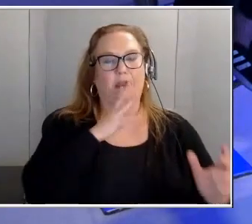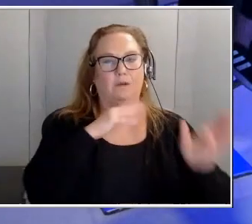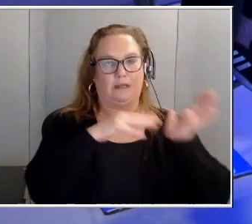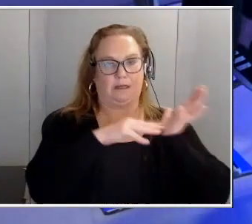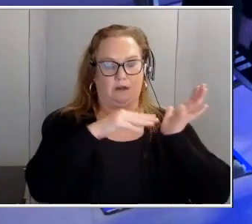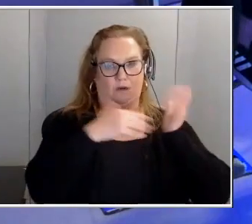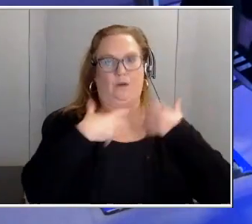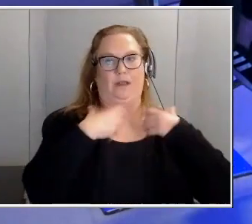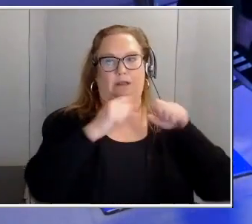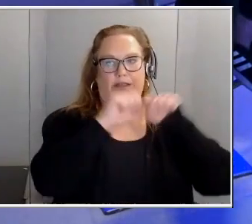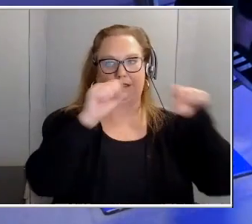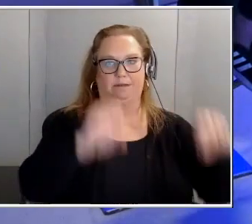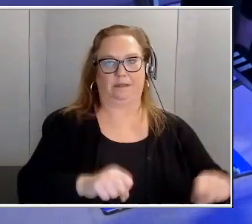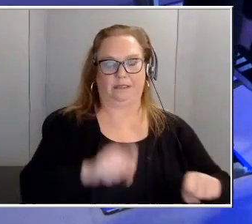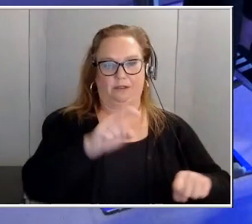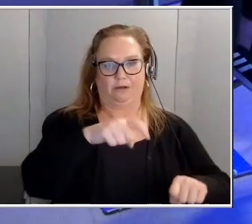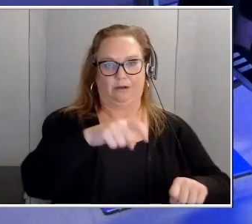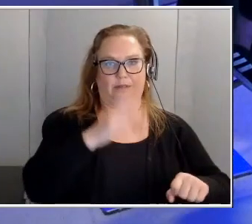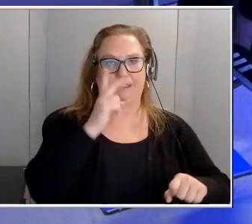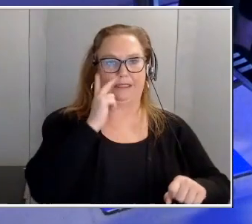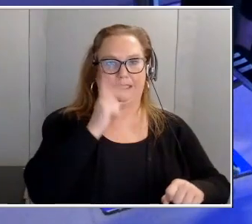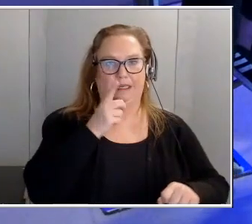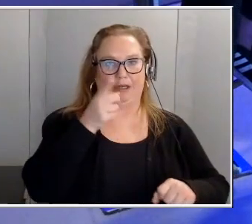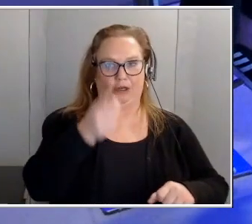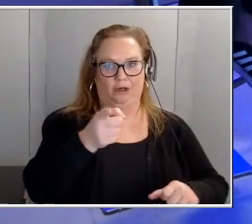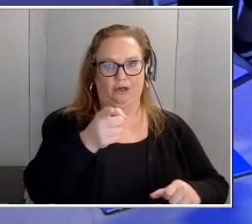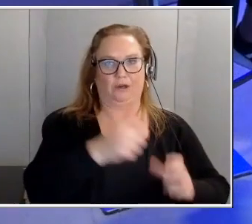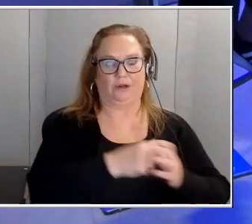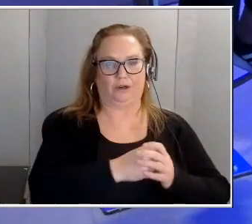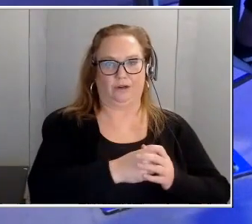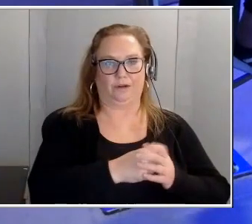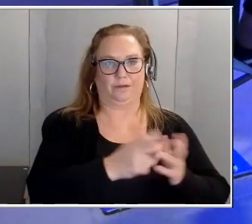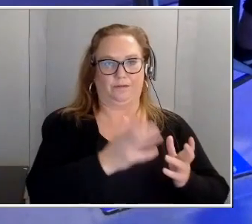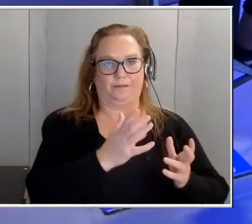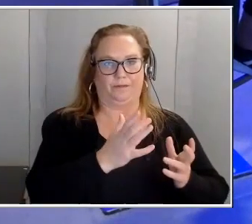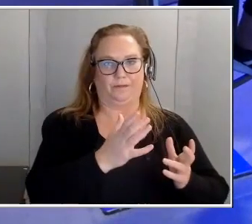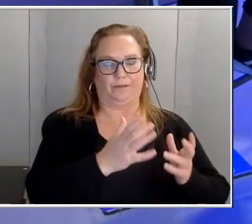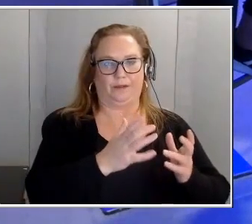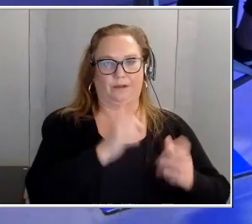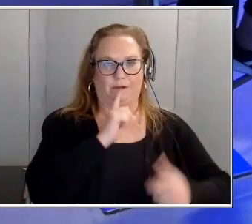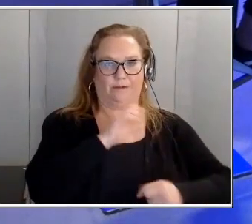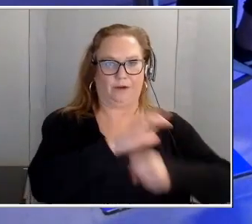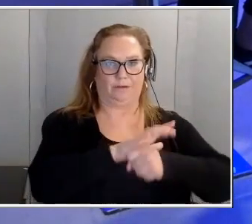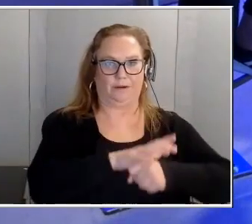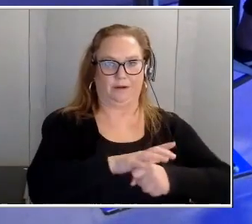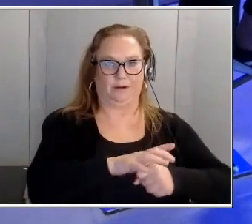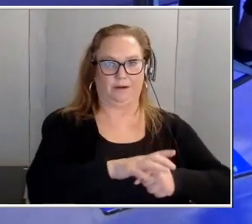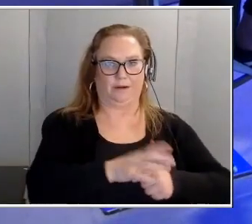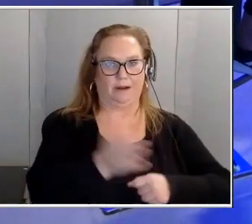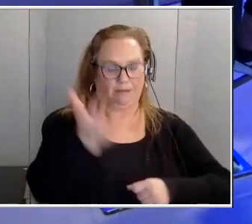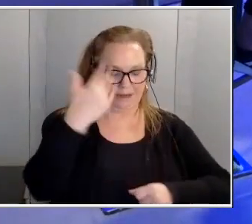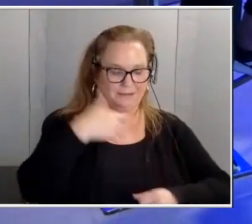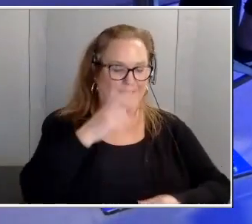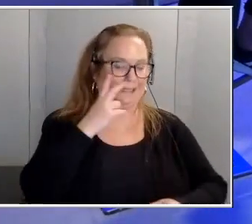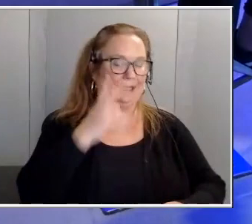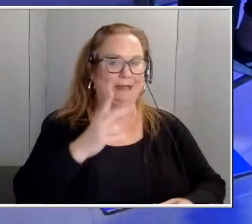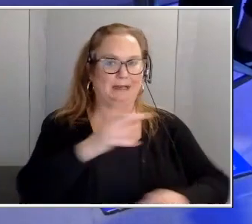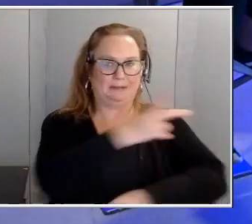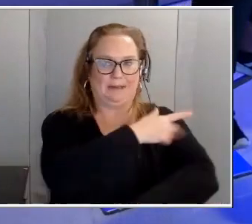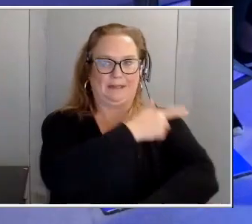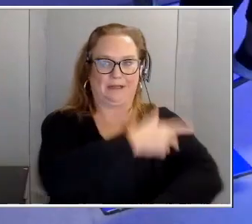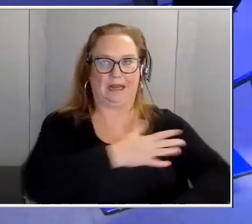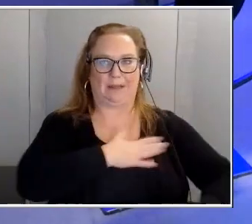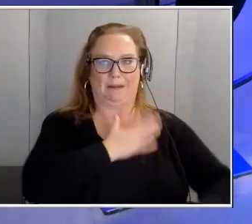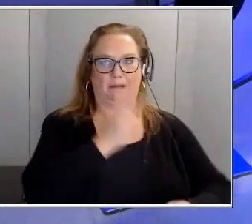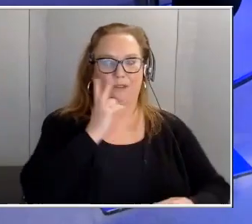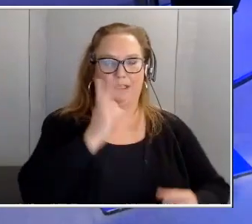they said you've got to go see Dr. Kowalik. So you've already been referred. You have a referral coming your way. Yes. So and I'm glad you said that. You're